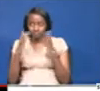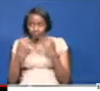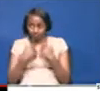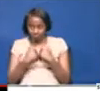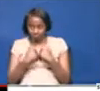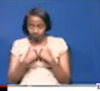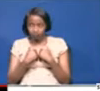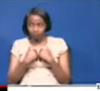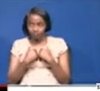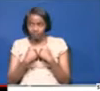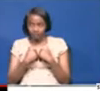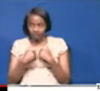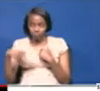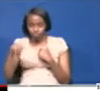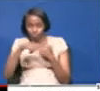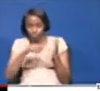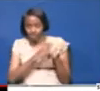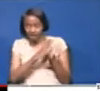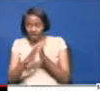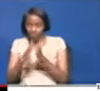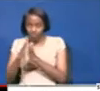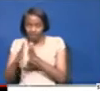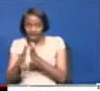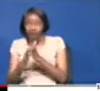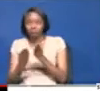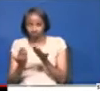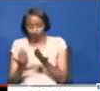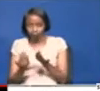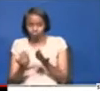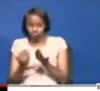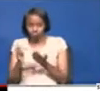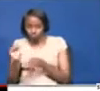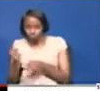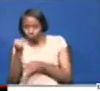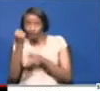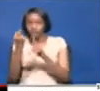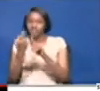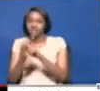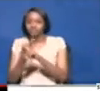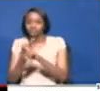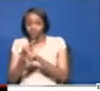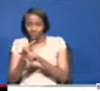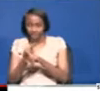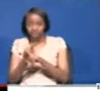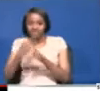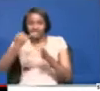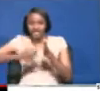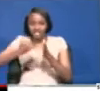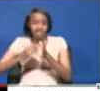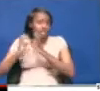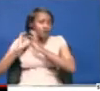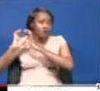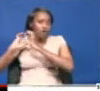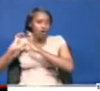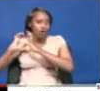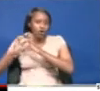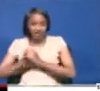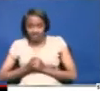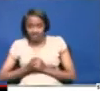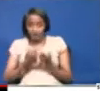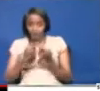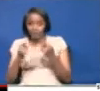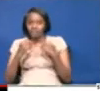Kwa hivyo tuna mpango pia kufufua viwanda. Tuna mpango wa kujenga kiwanda cha nazi pale mawe mabomu pale Rabai. Also in the